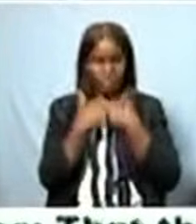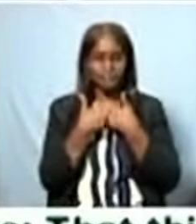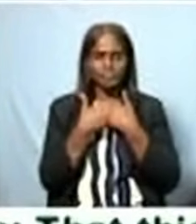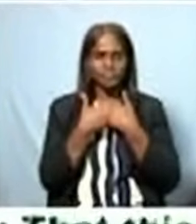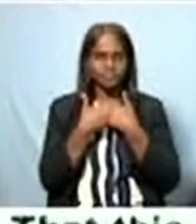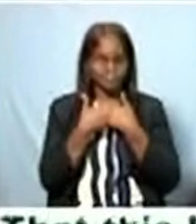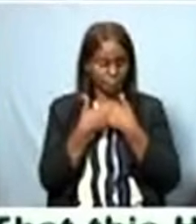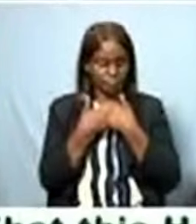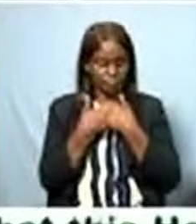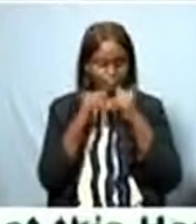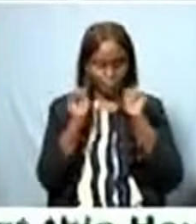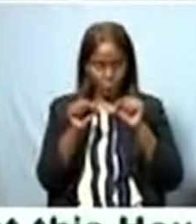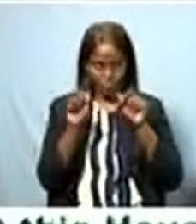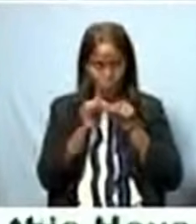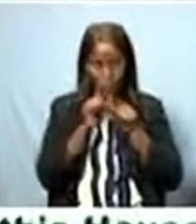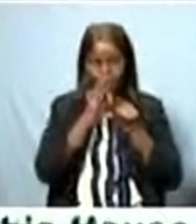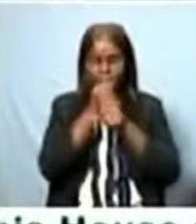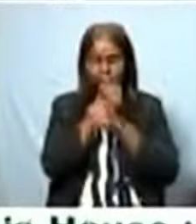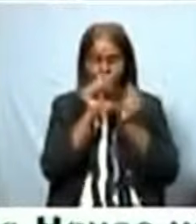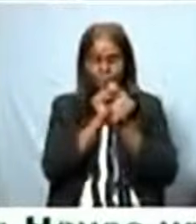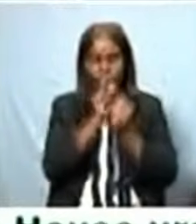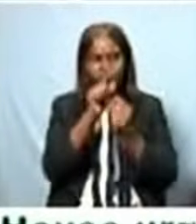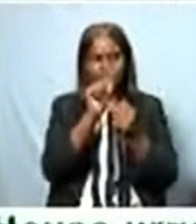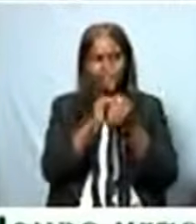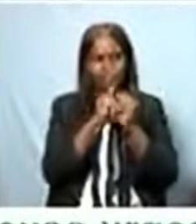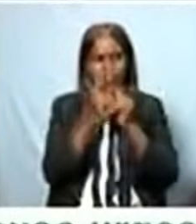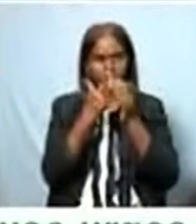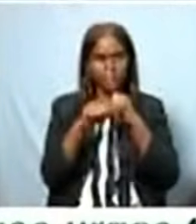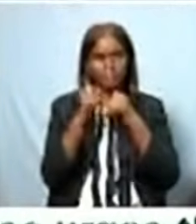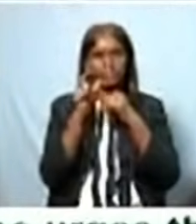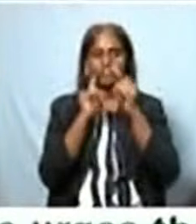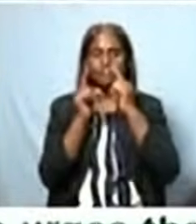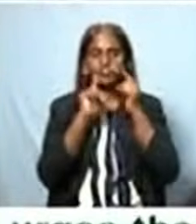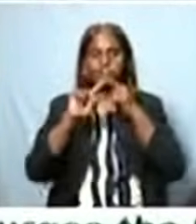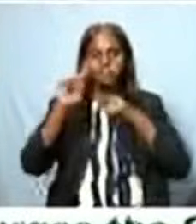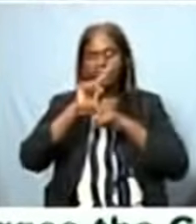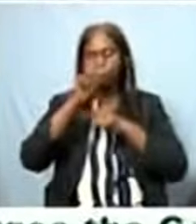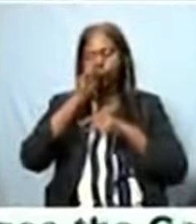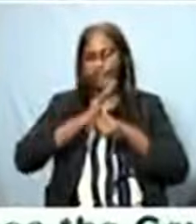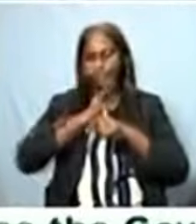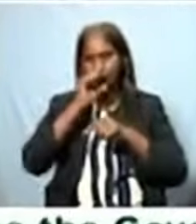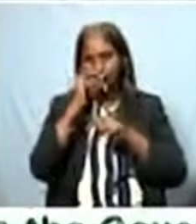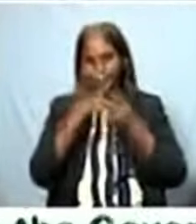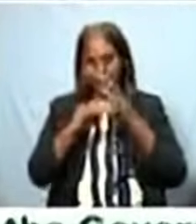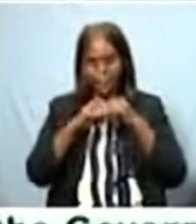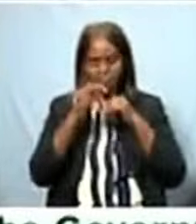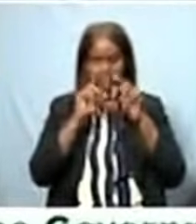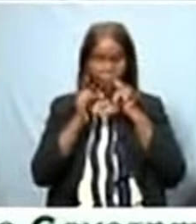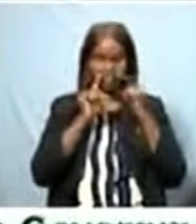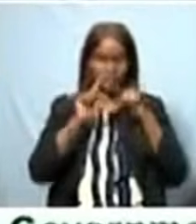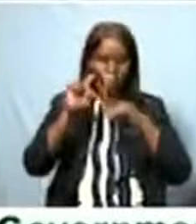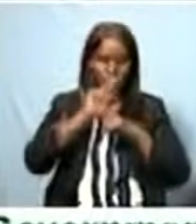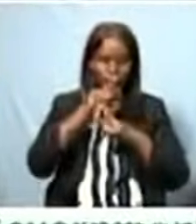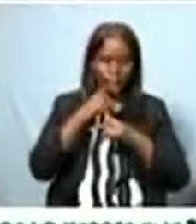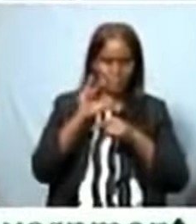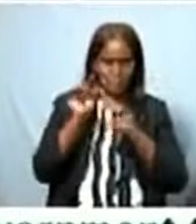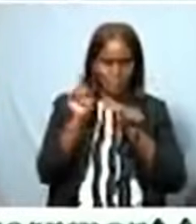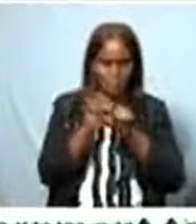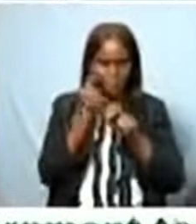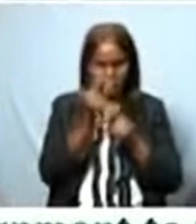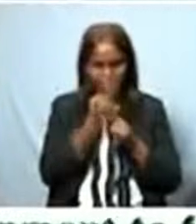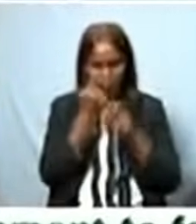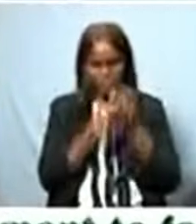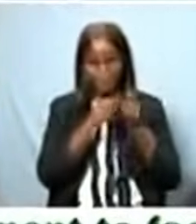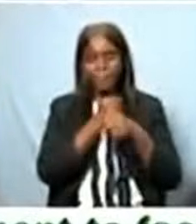undertaken may not deal with the issue that we are discussing today, Madam Speaker. What we are discussing today is basically